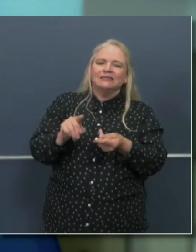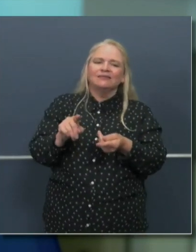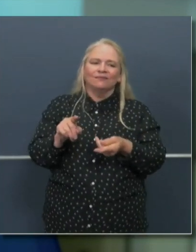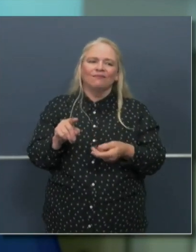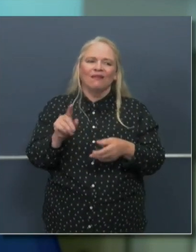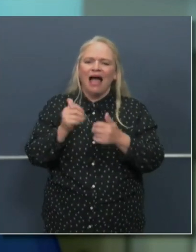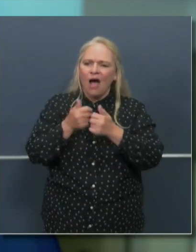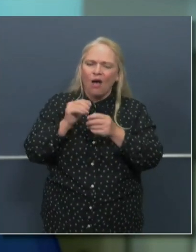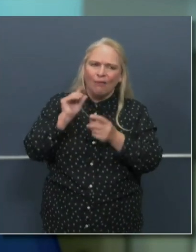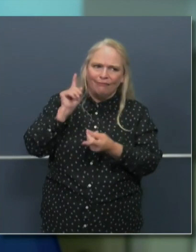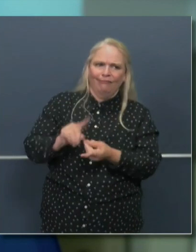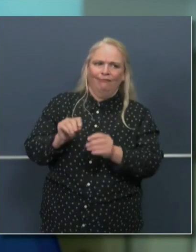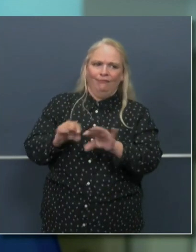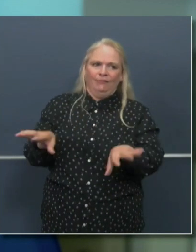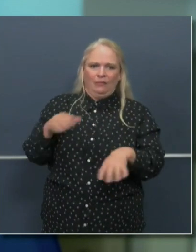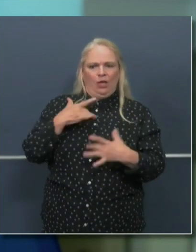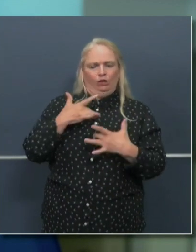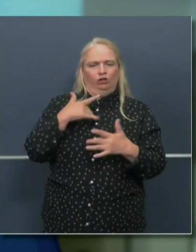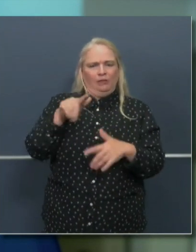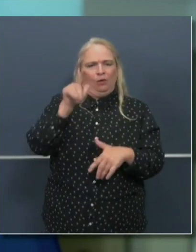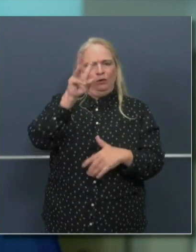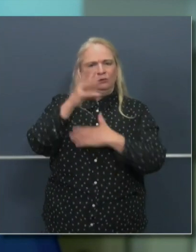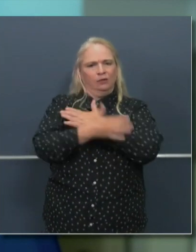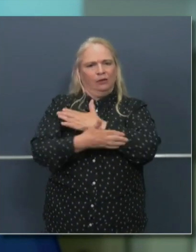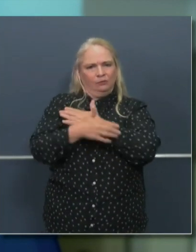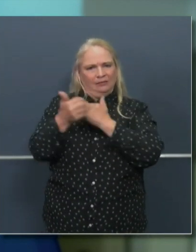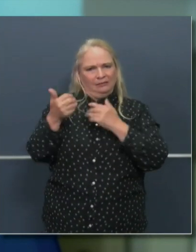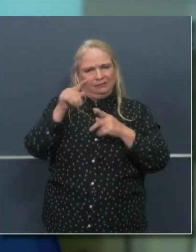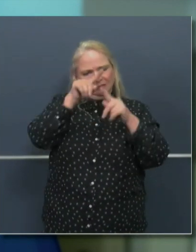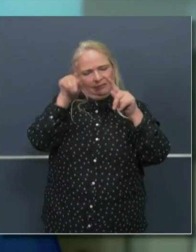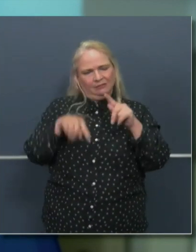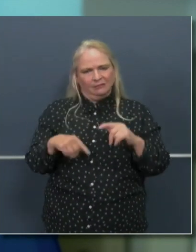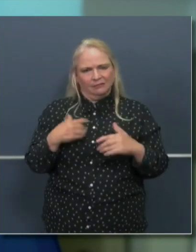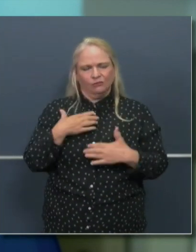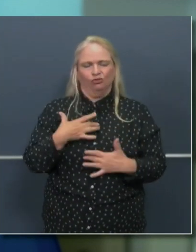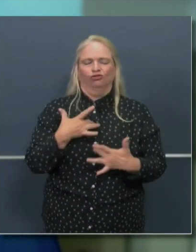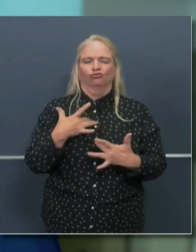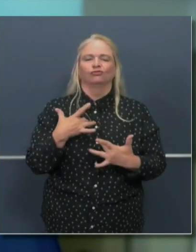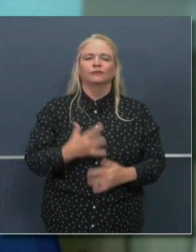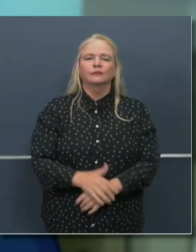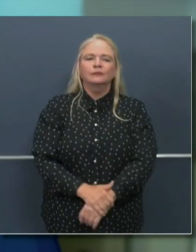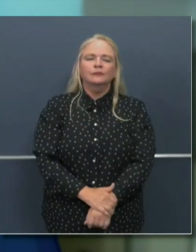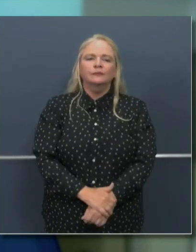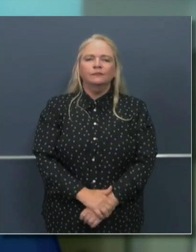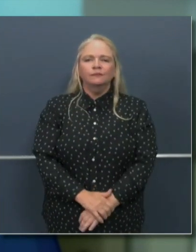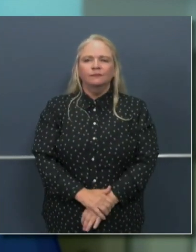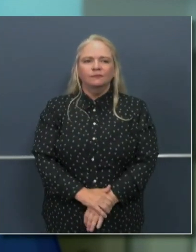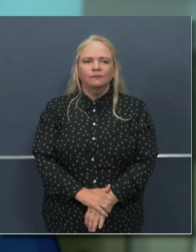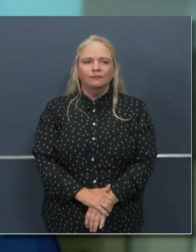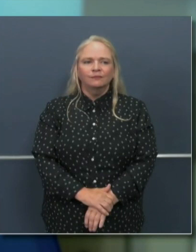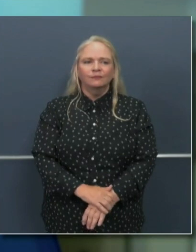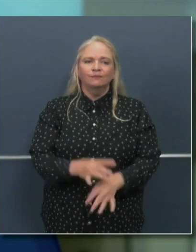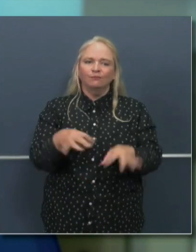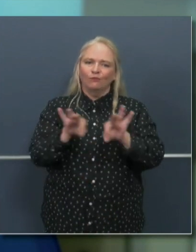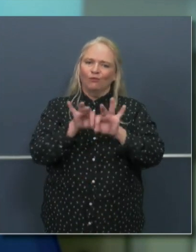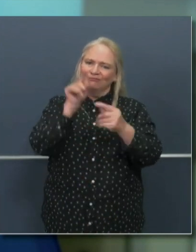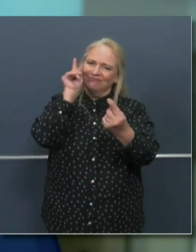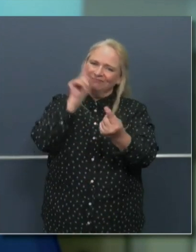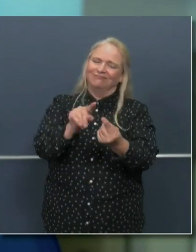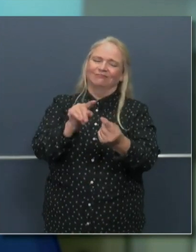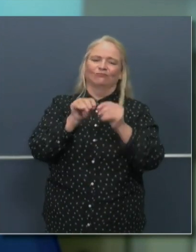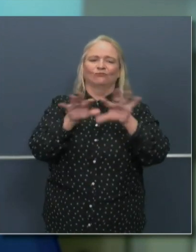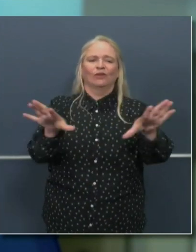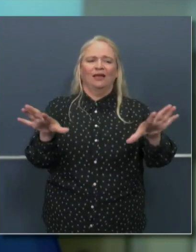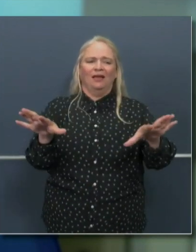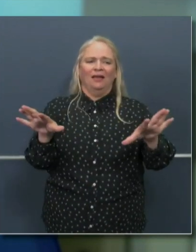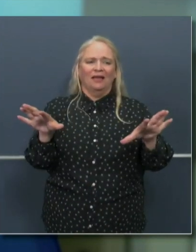concerns around these spreads, mitigate the growth of the spread of this disease in counties and communities large and small. So